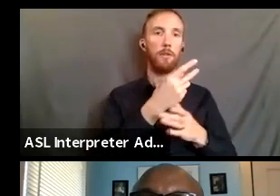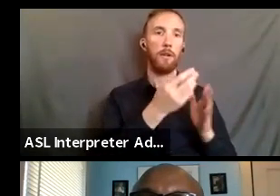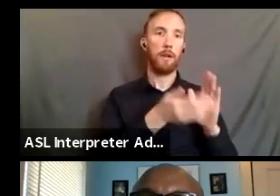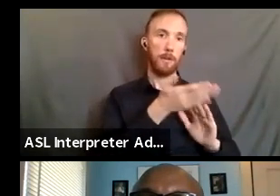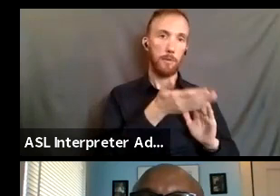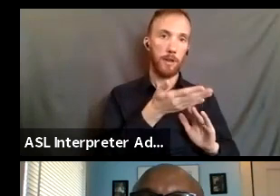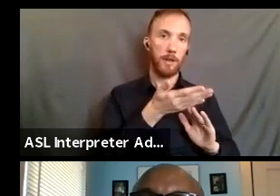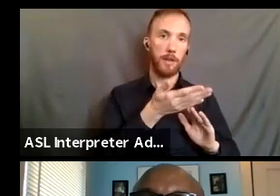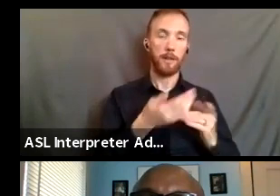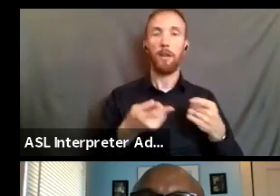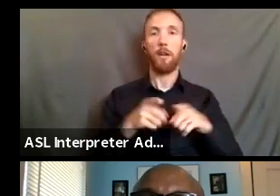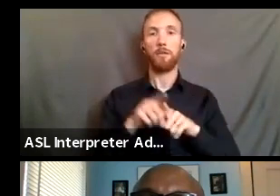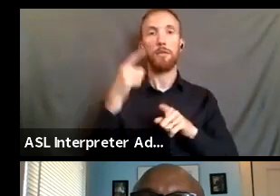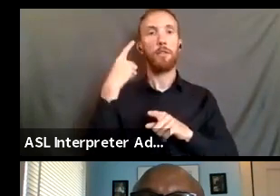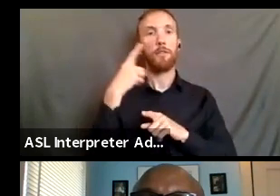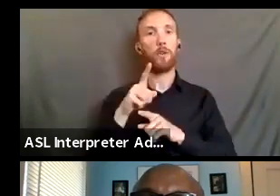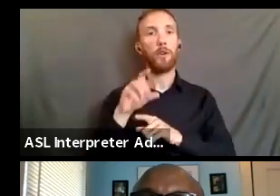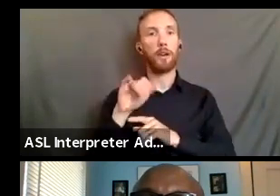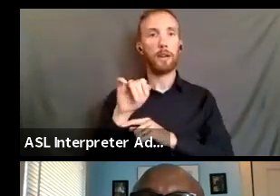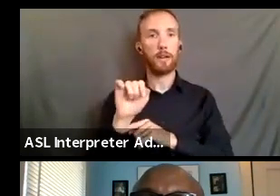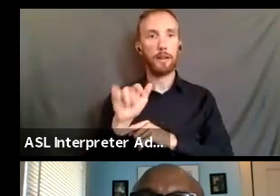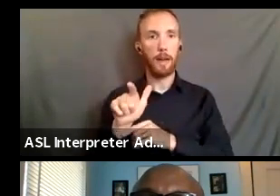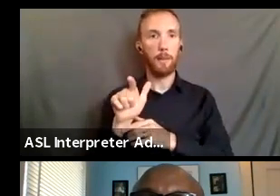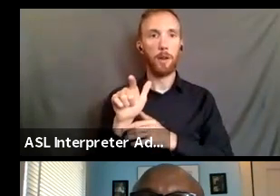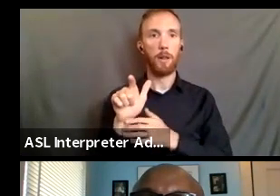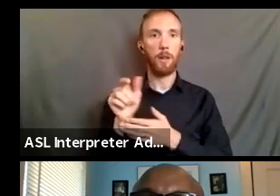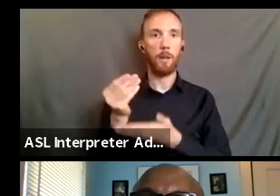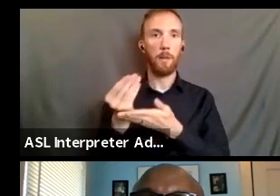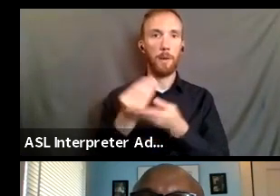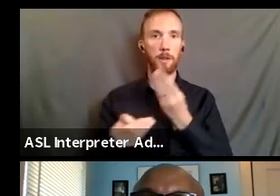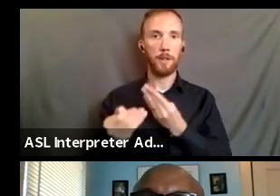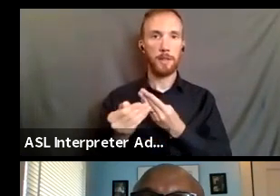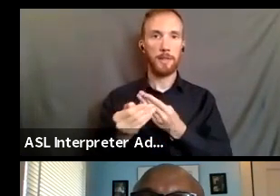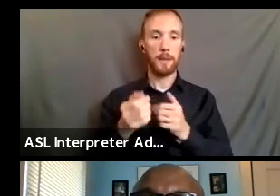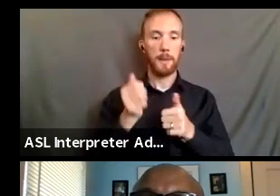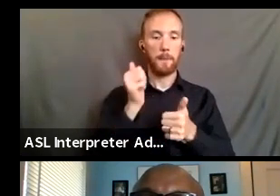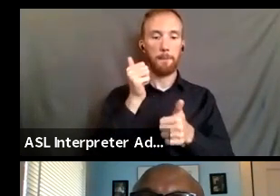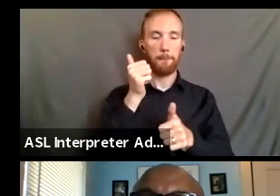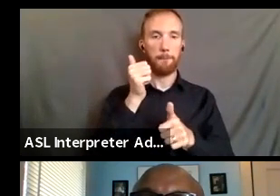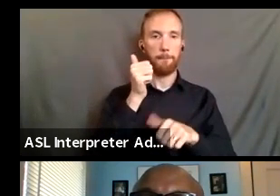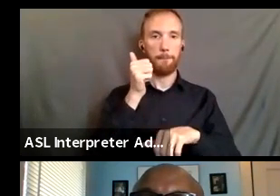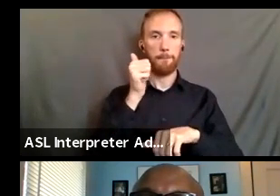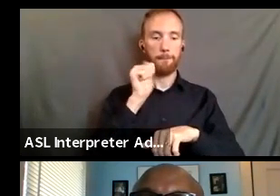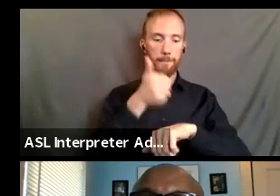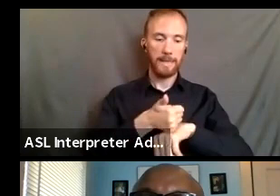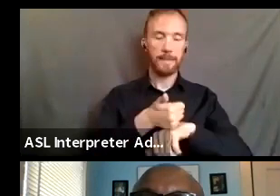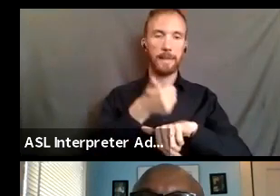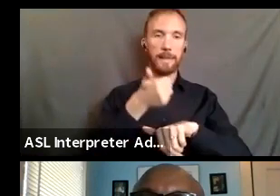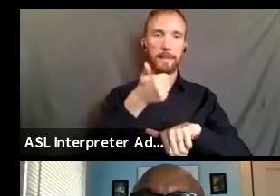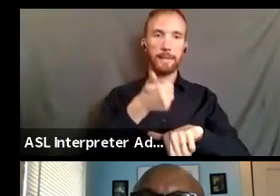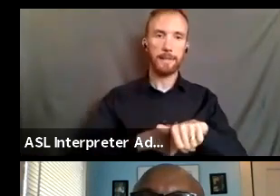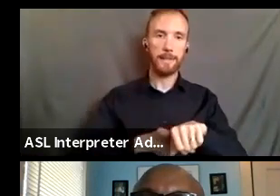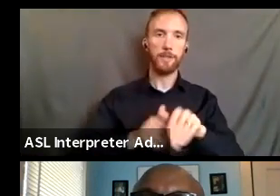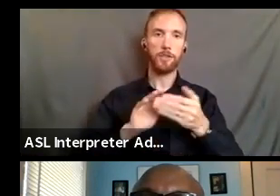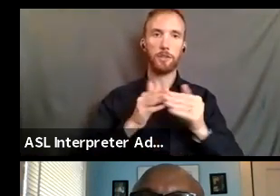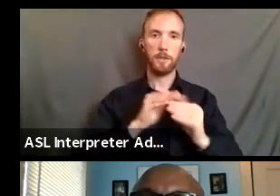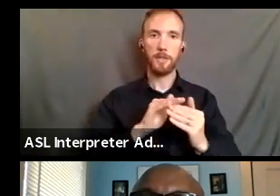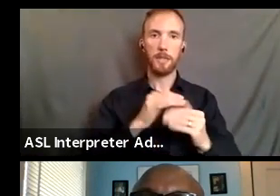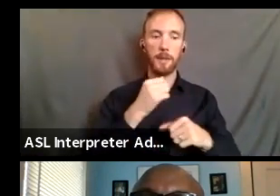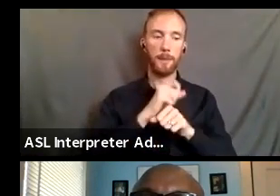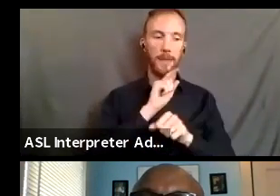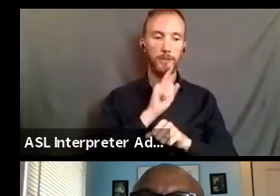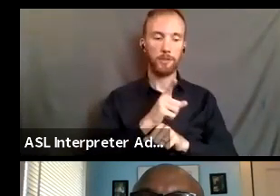side community by community to ensure that quality education happens at each zip